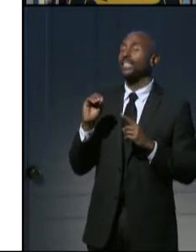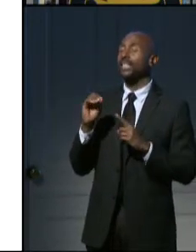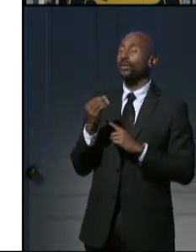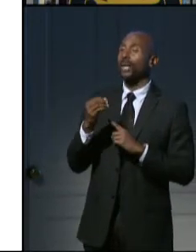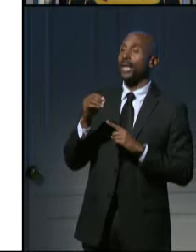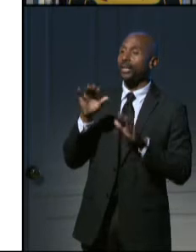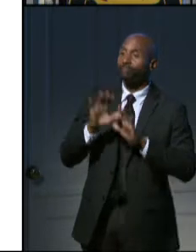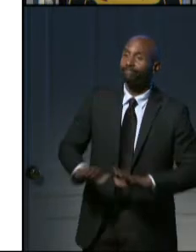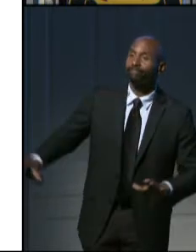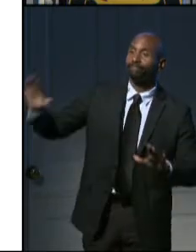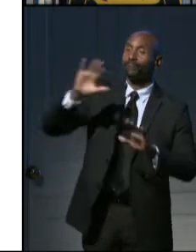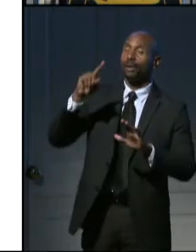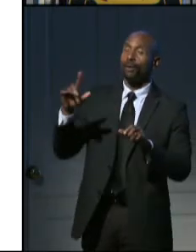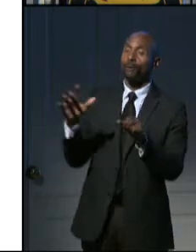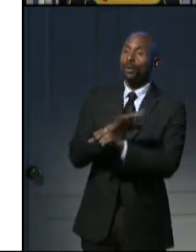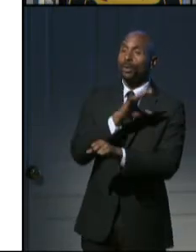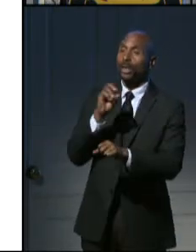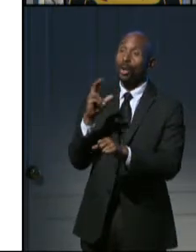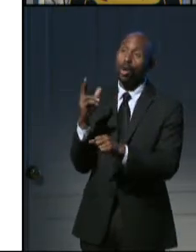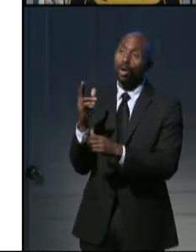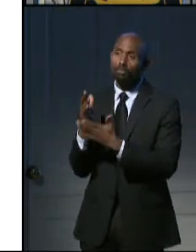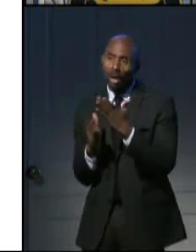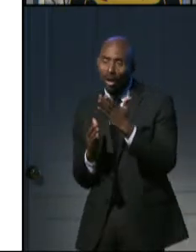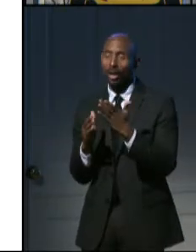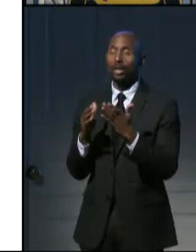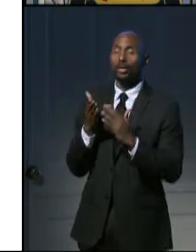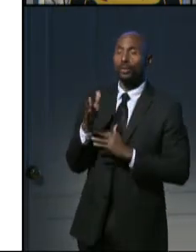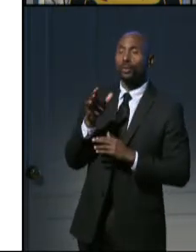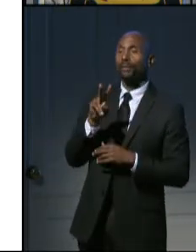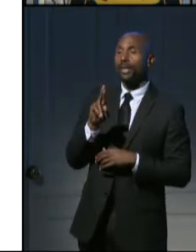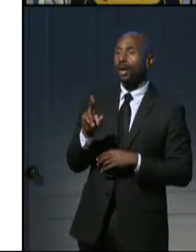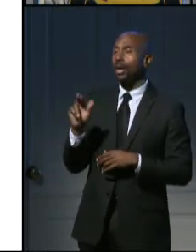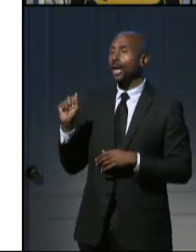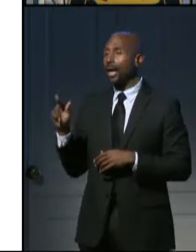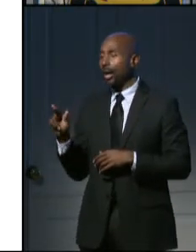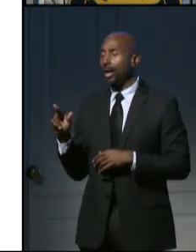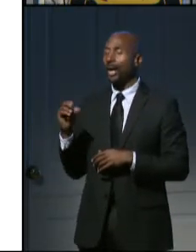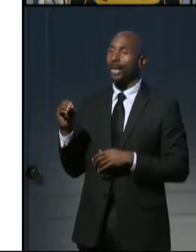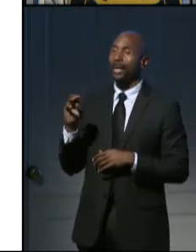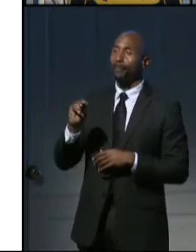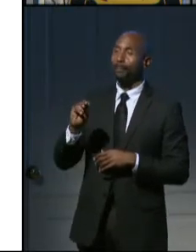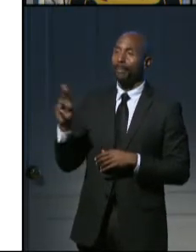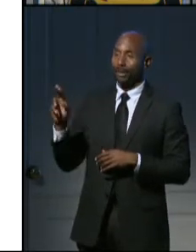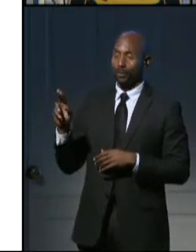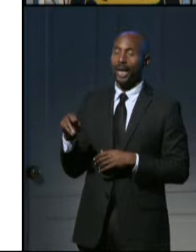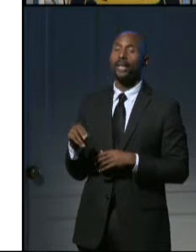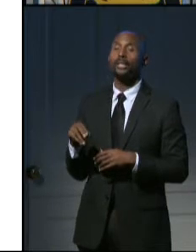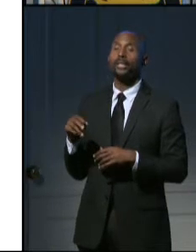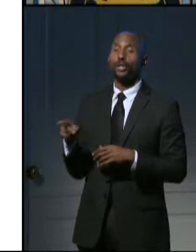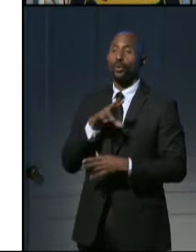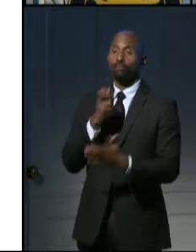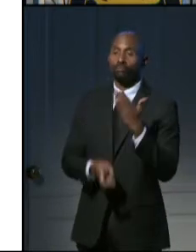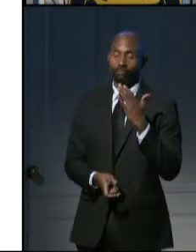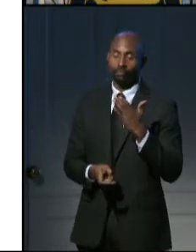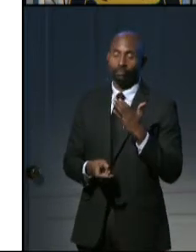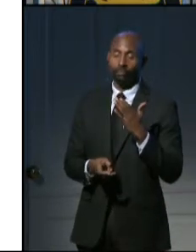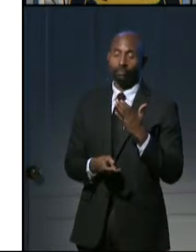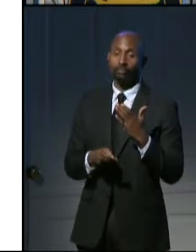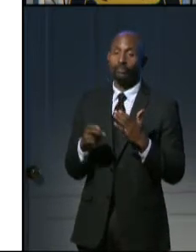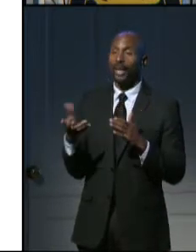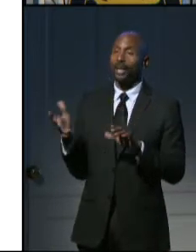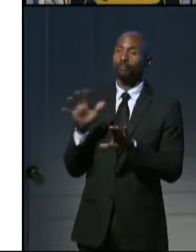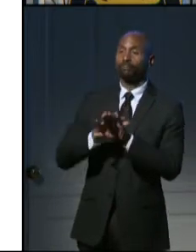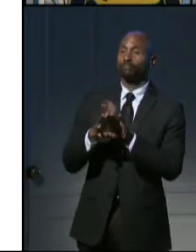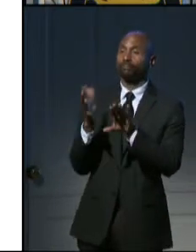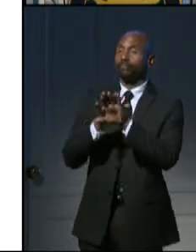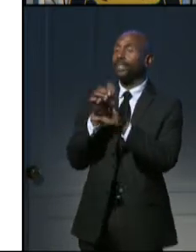or partially, through VR or AR and mixed reality, immerse ourselves into and paint with any data,